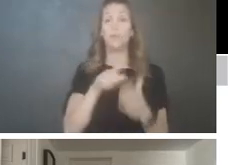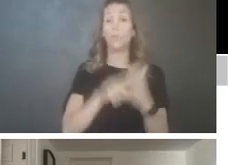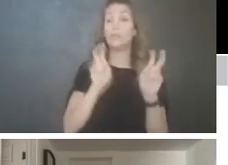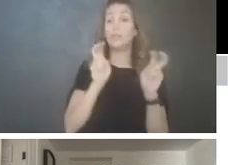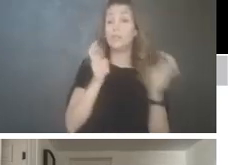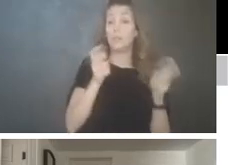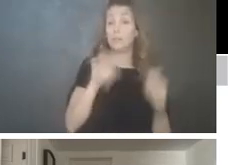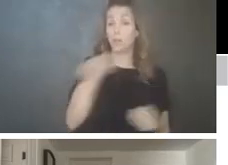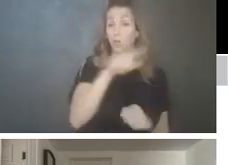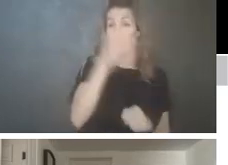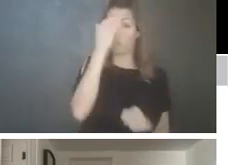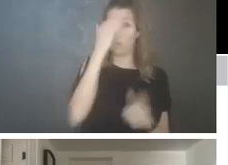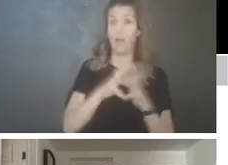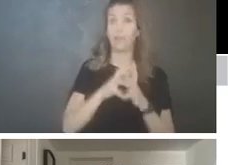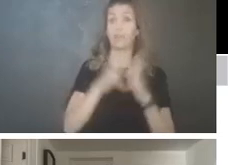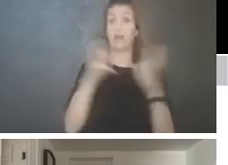about?